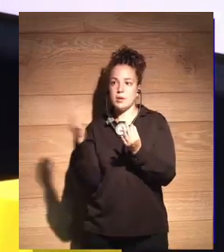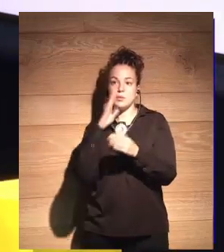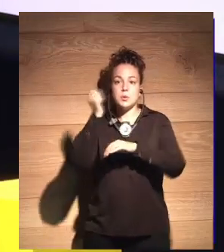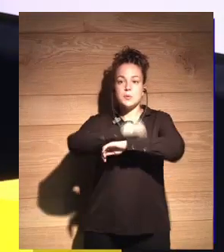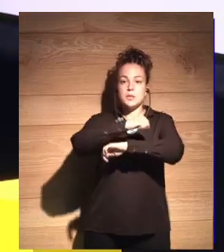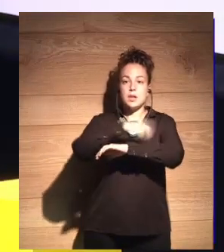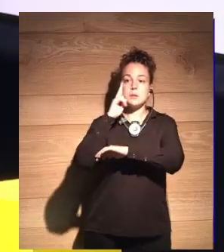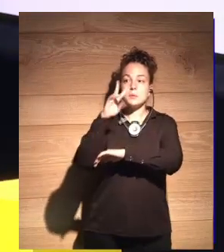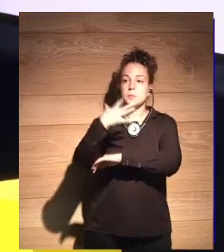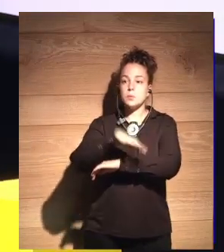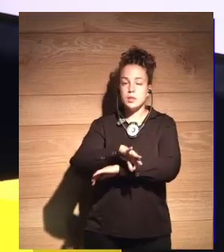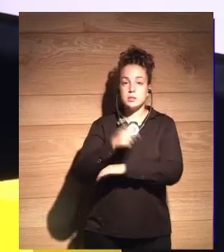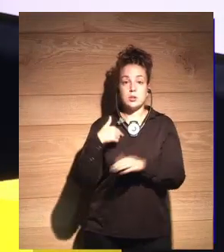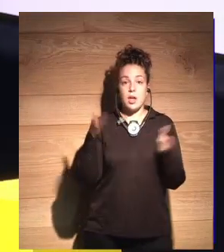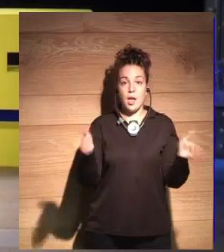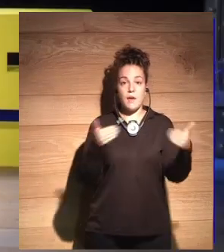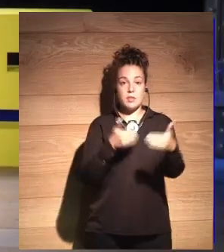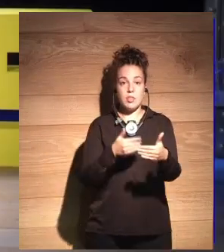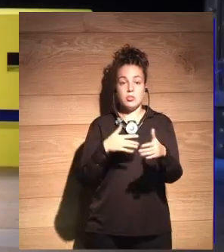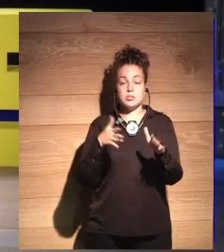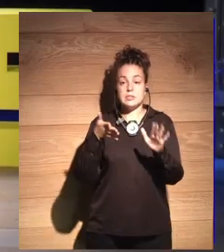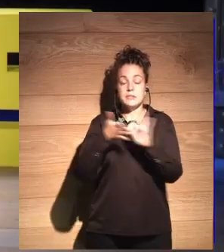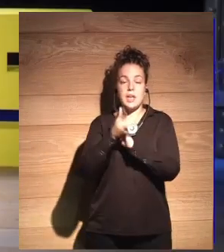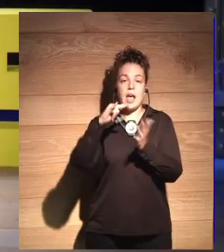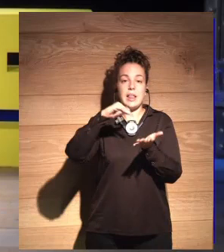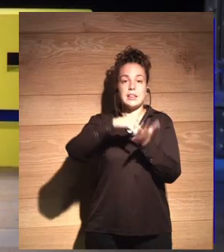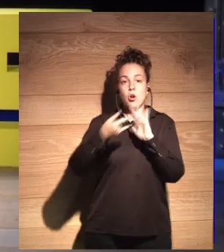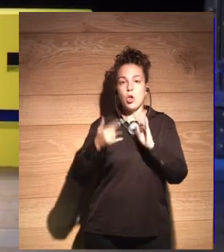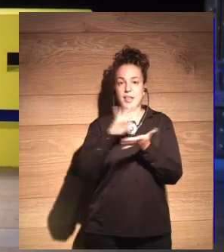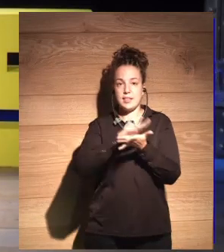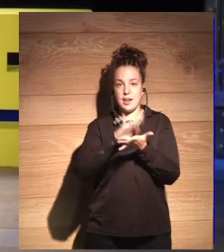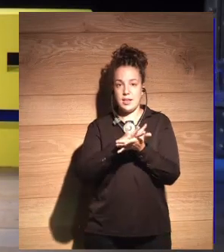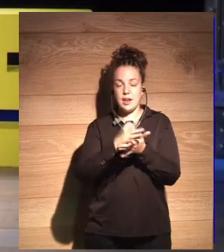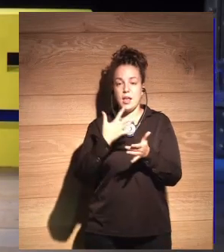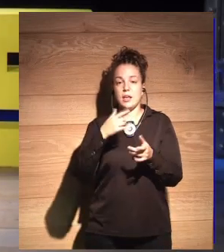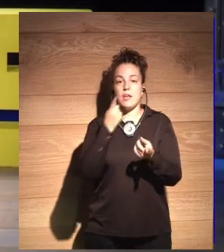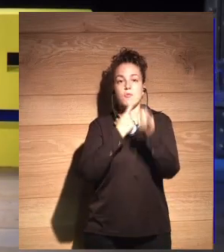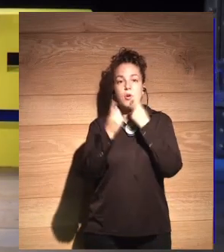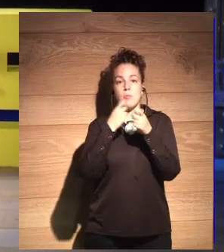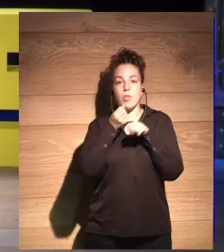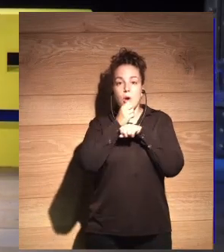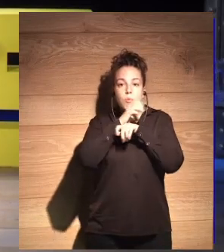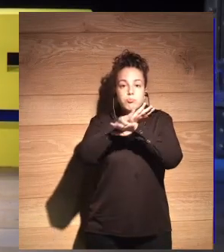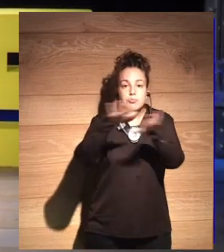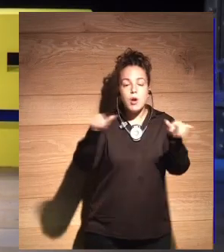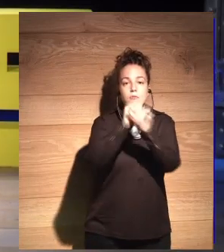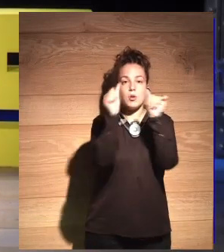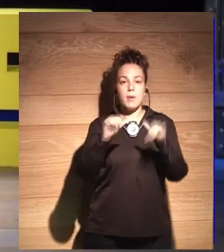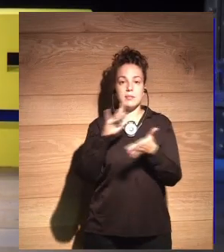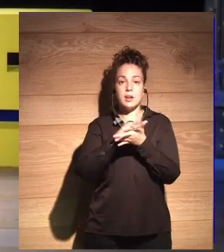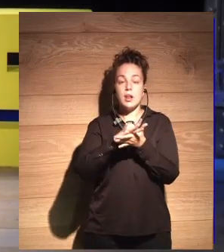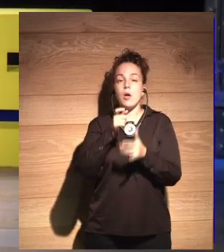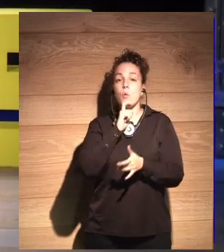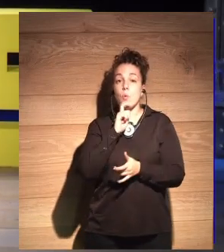So how do you give people information in a calm way? You can give it to them in a very low resolution